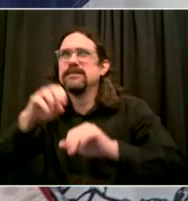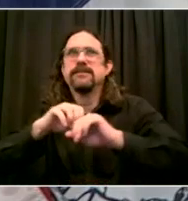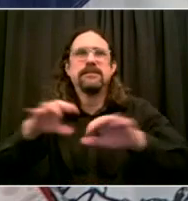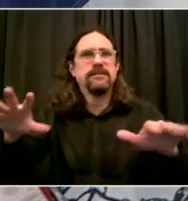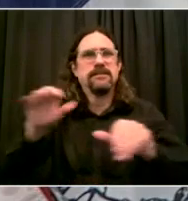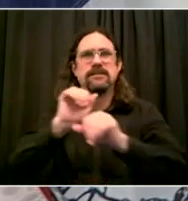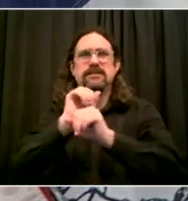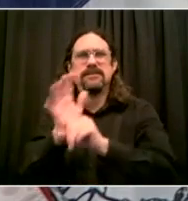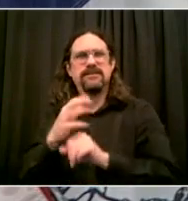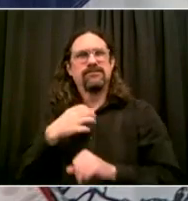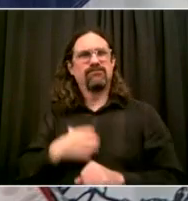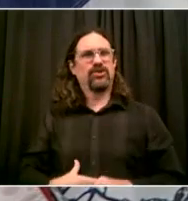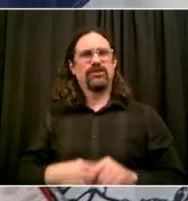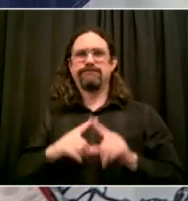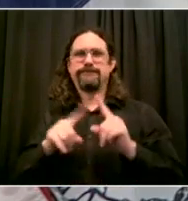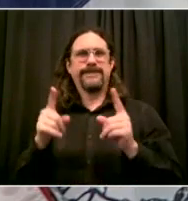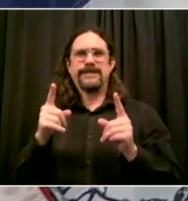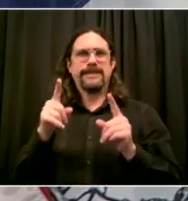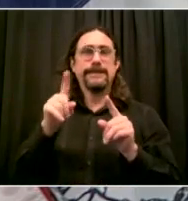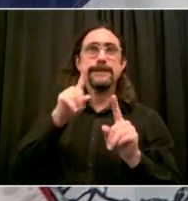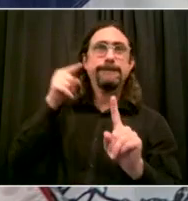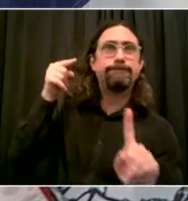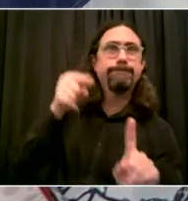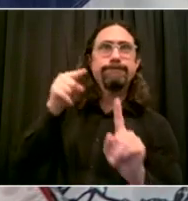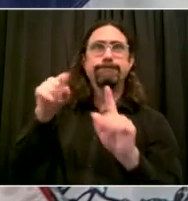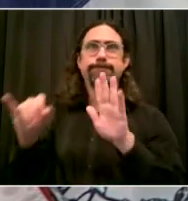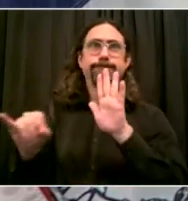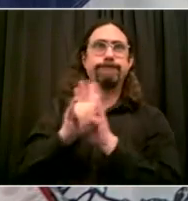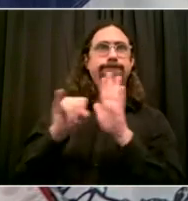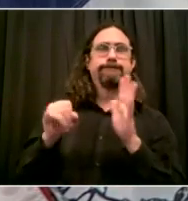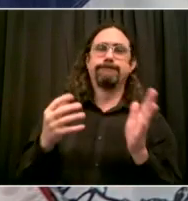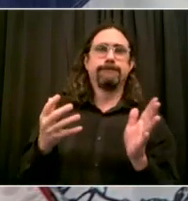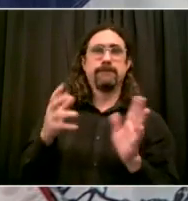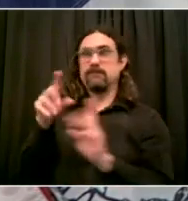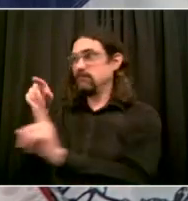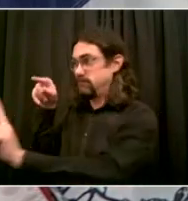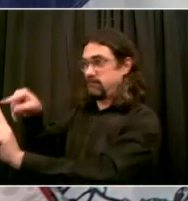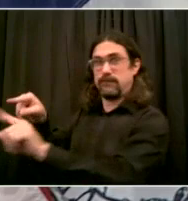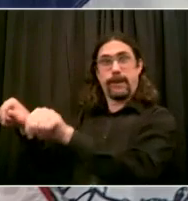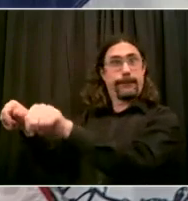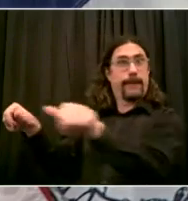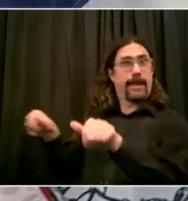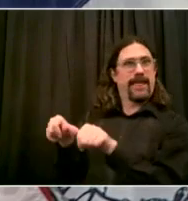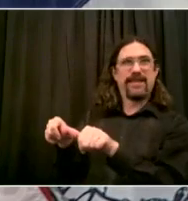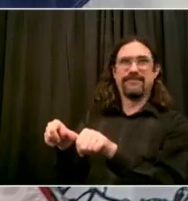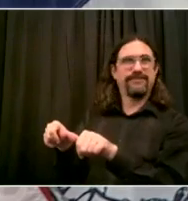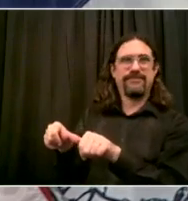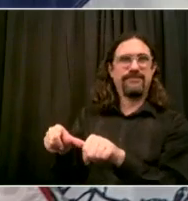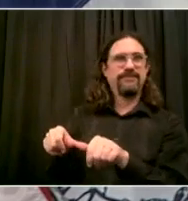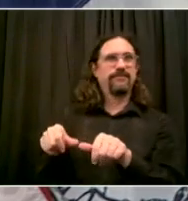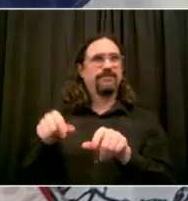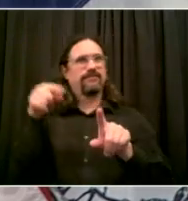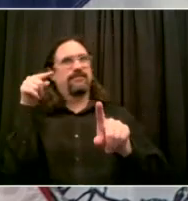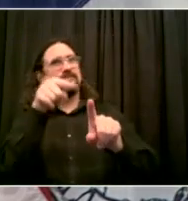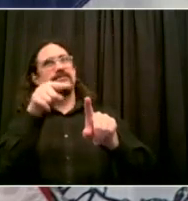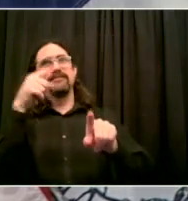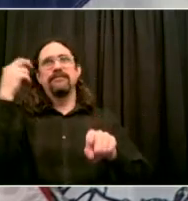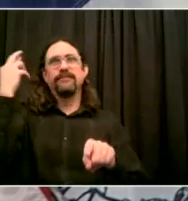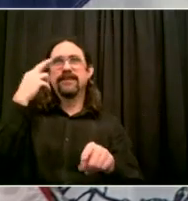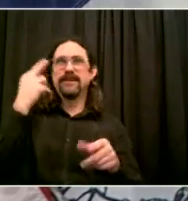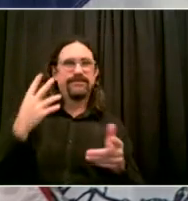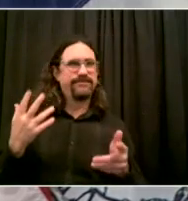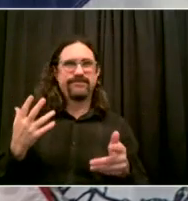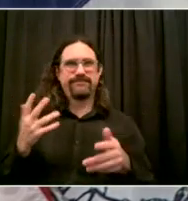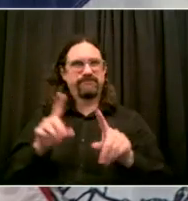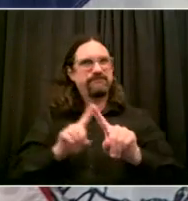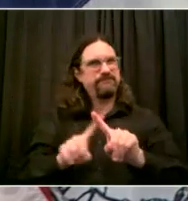specific building, specific gathering. What we've seen overall is that where really good precautions are